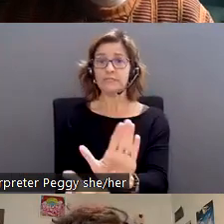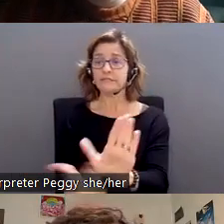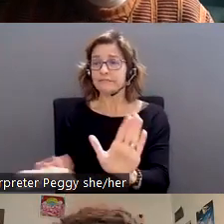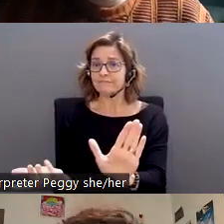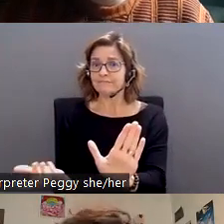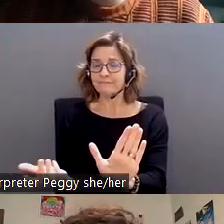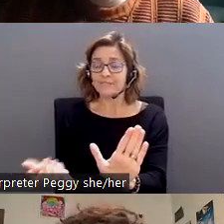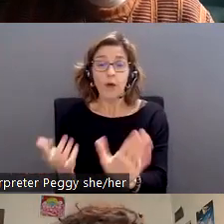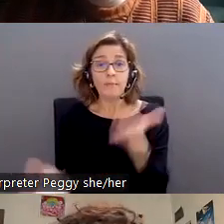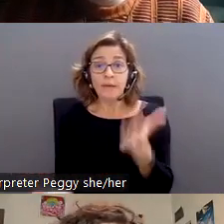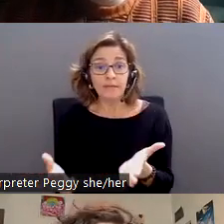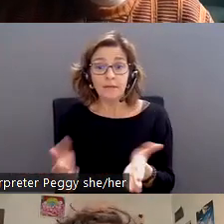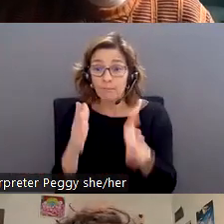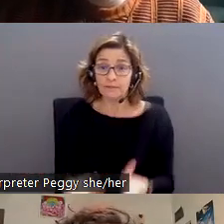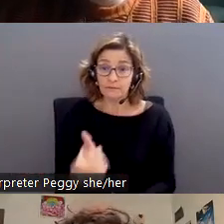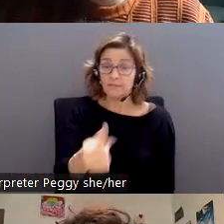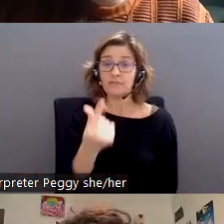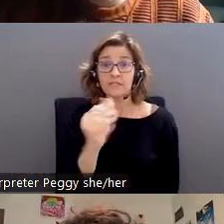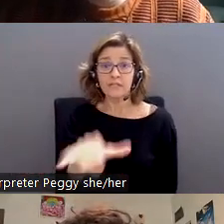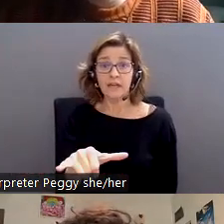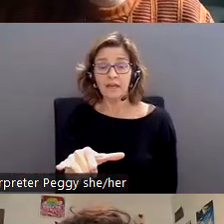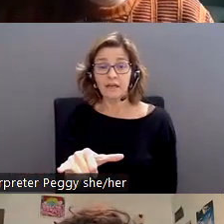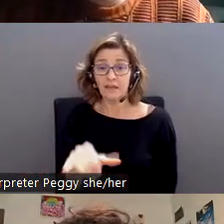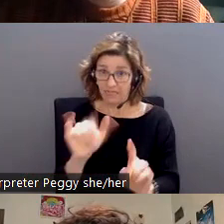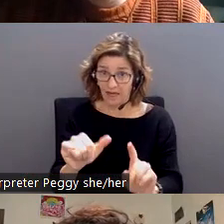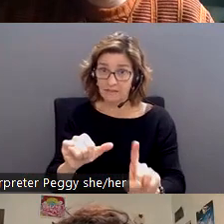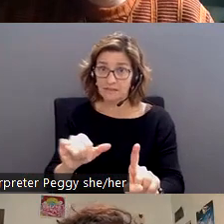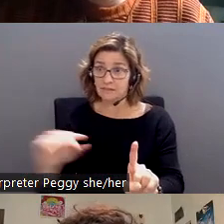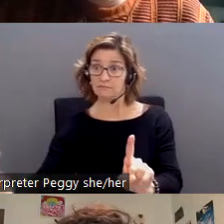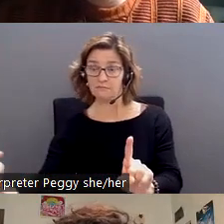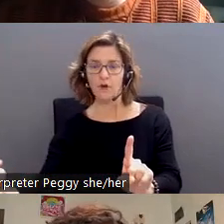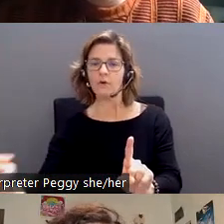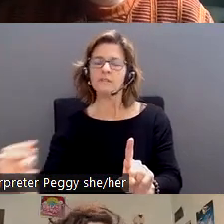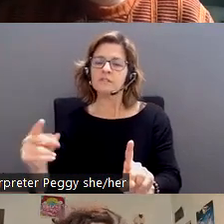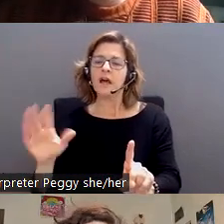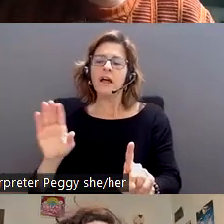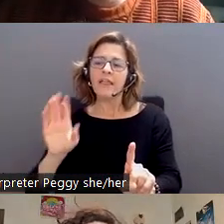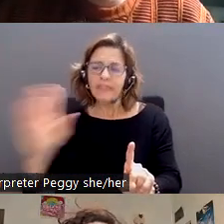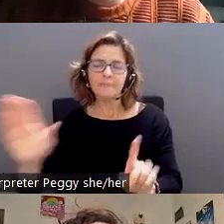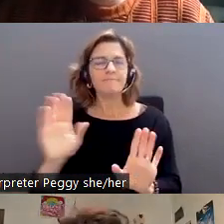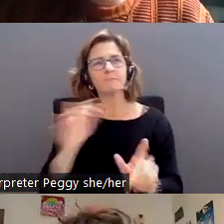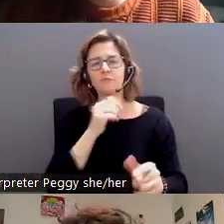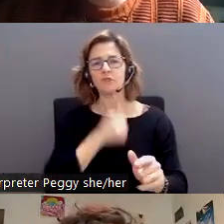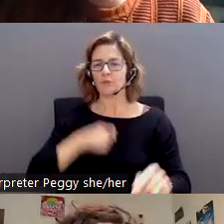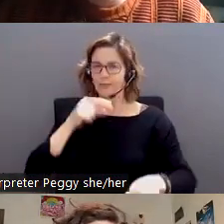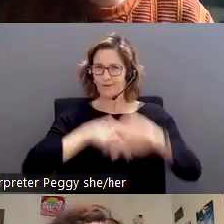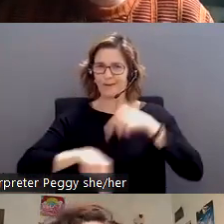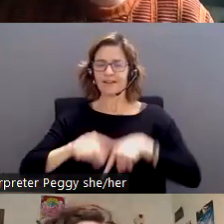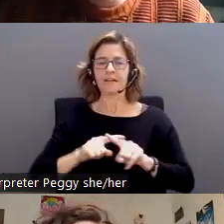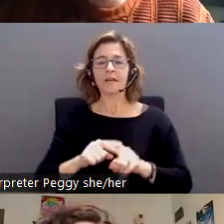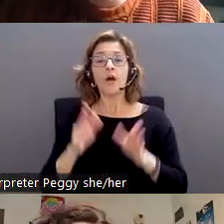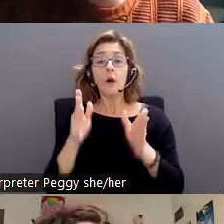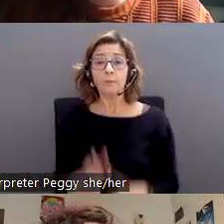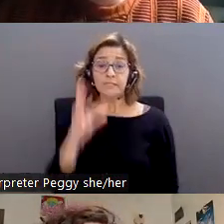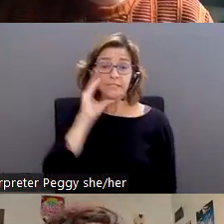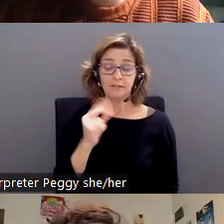is, say, gay, that they will experience or sorry, it's not because someone experiences homophobia that they may